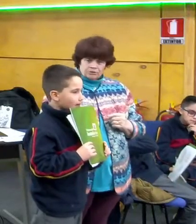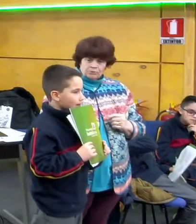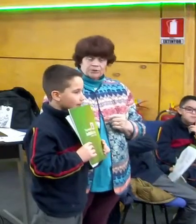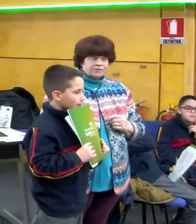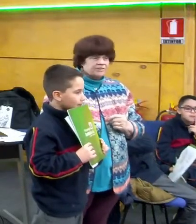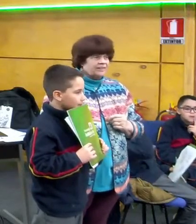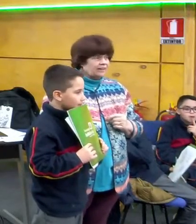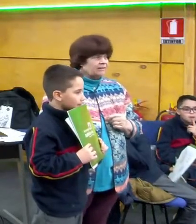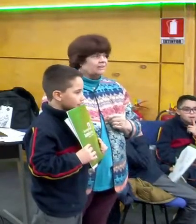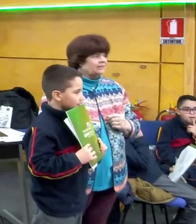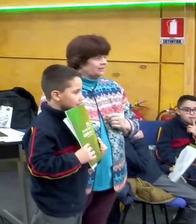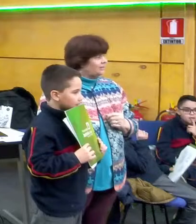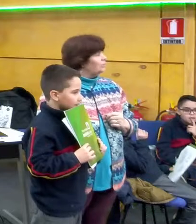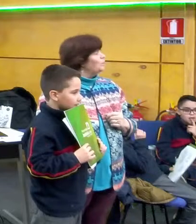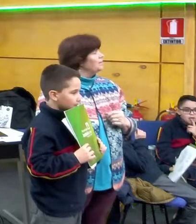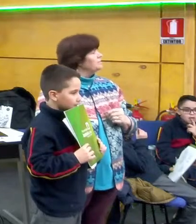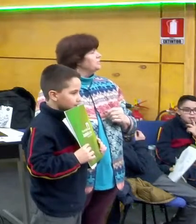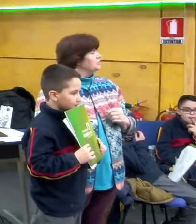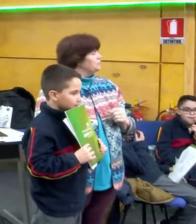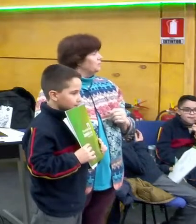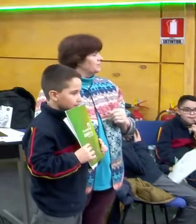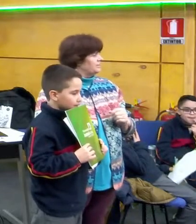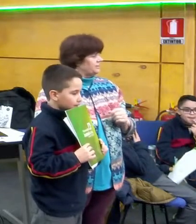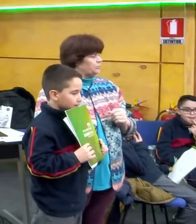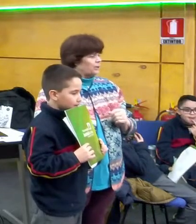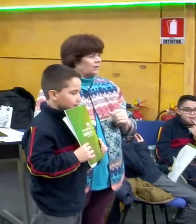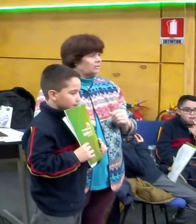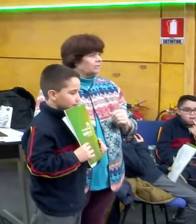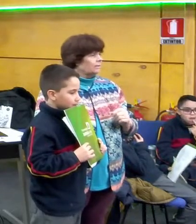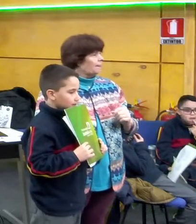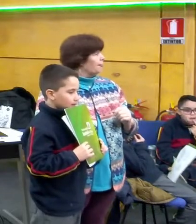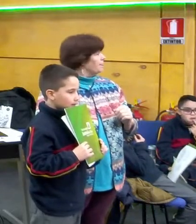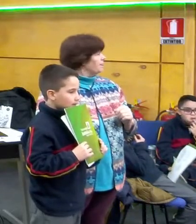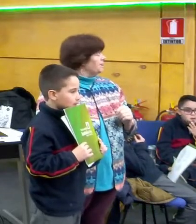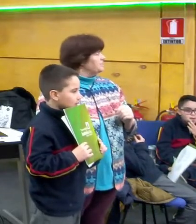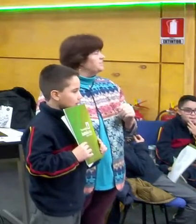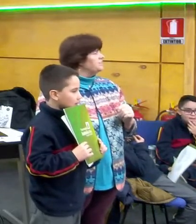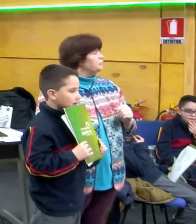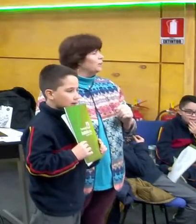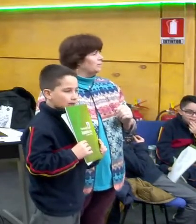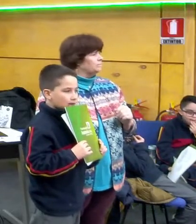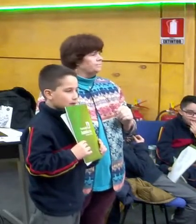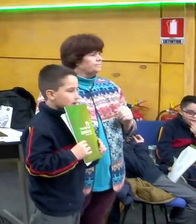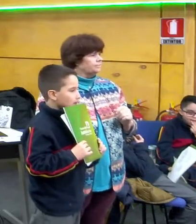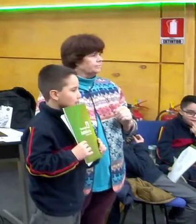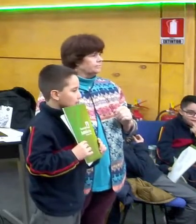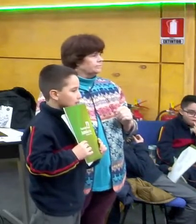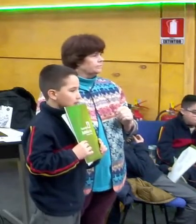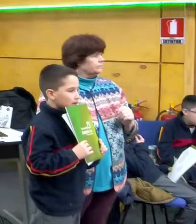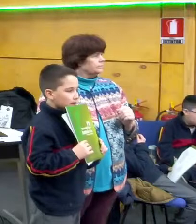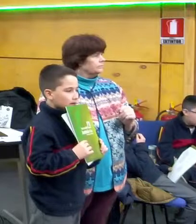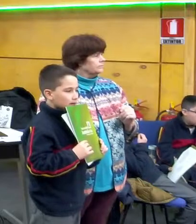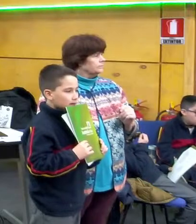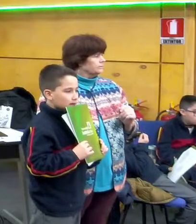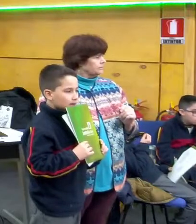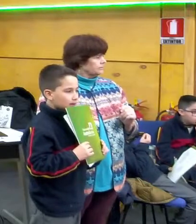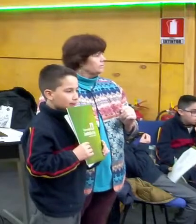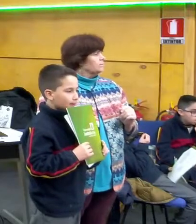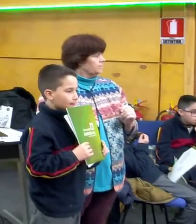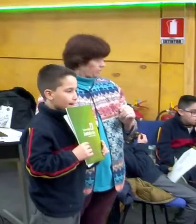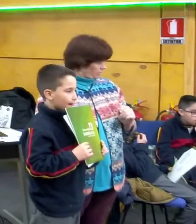all those words. Yeah. What else did you notice he did well? Things he did well. Emphasize